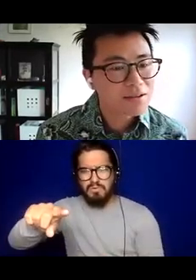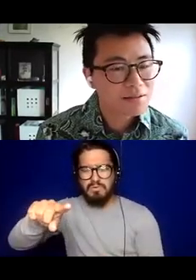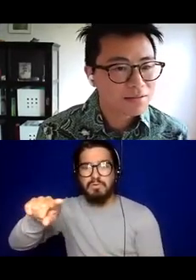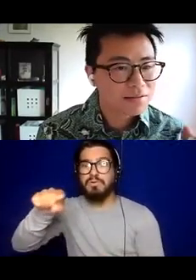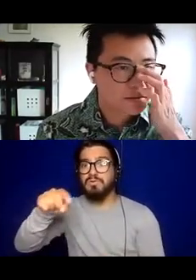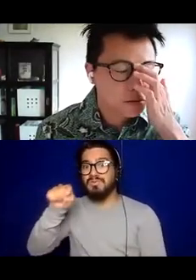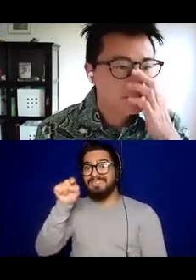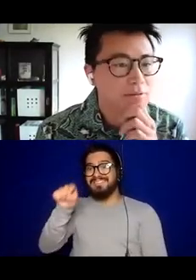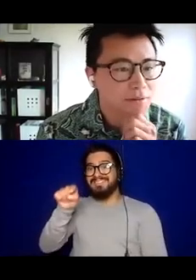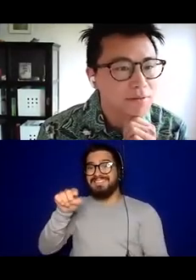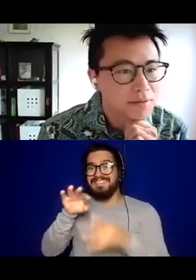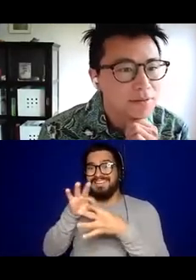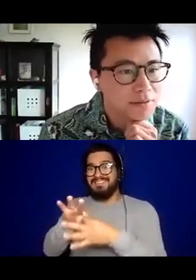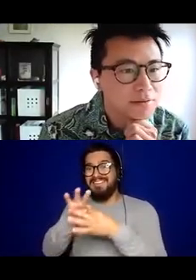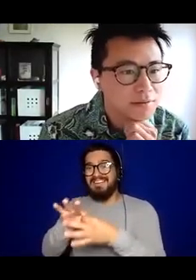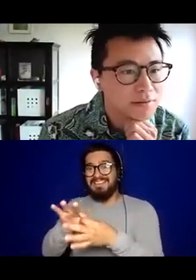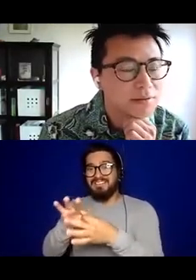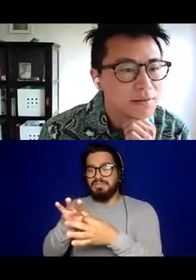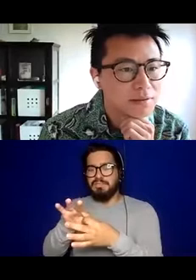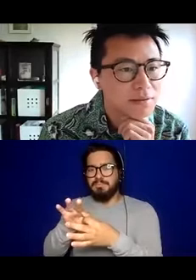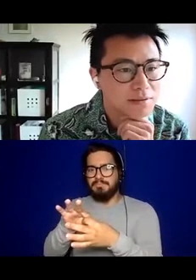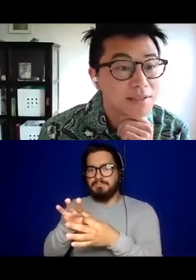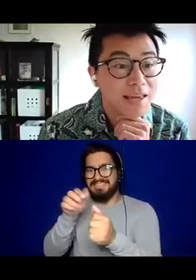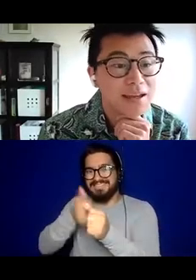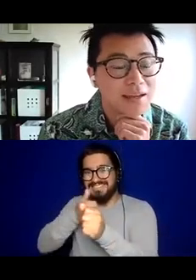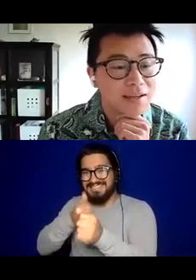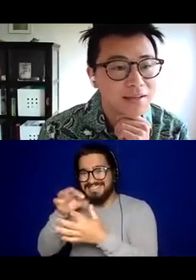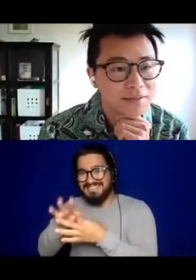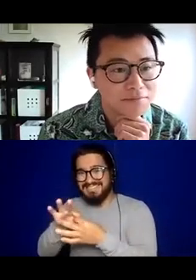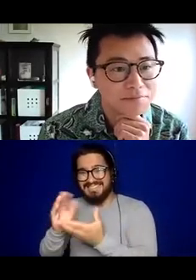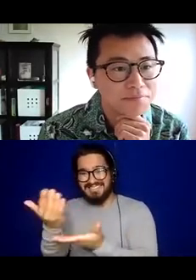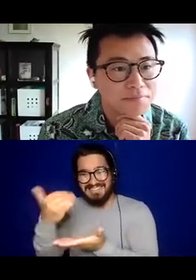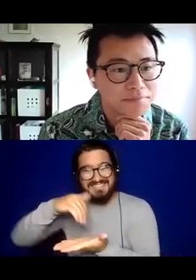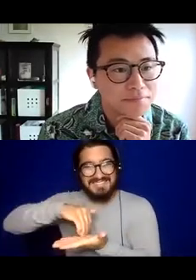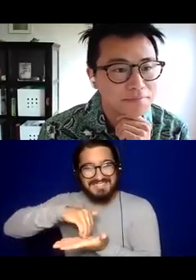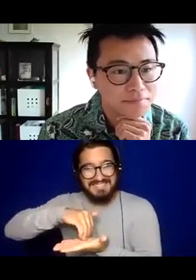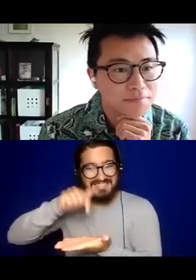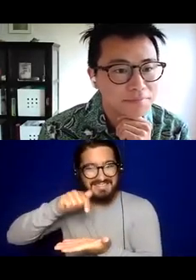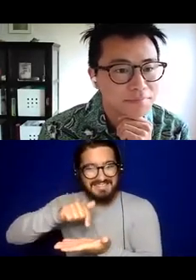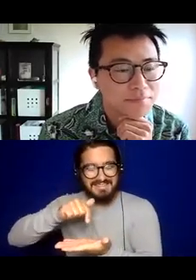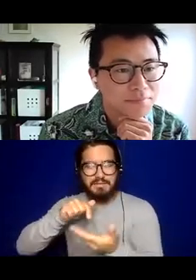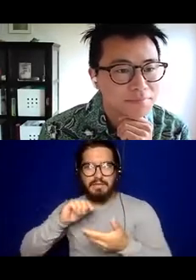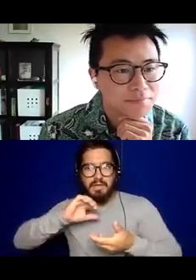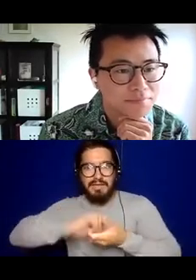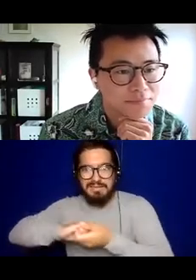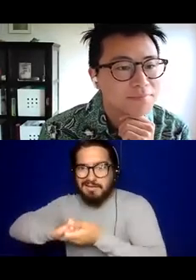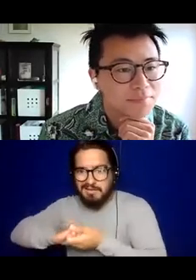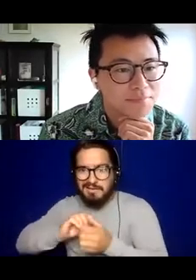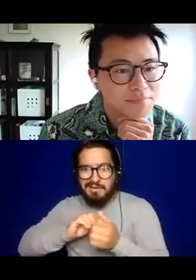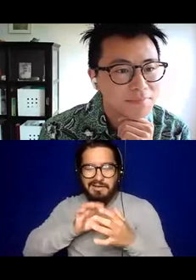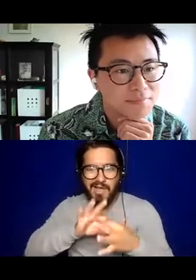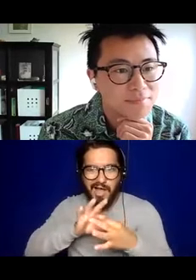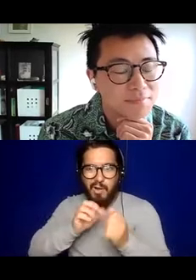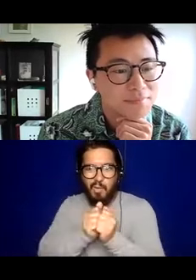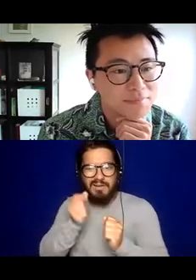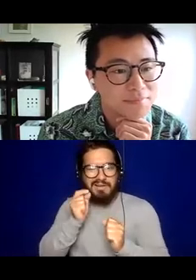hold our partnership relationships in the center, and want to engage with them and see what works for us,